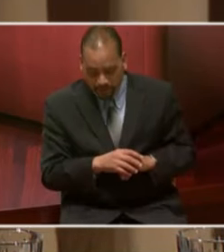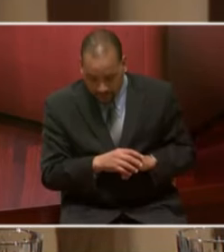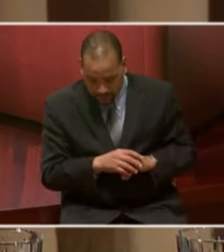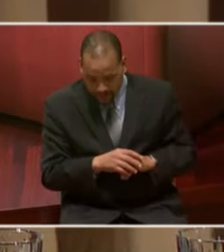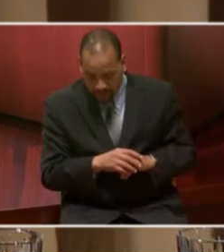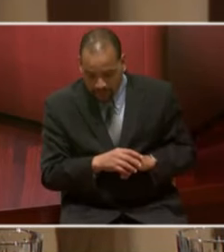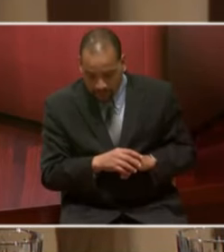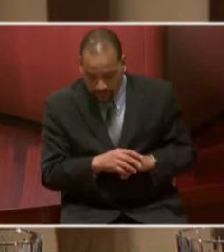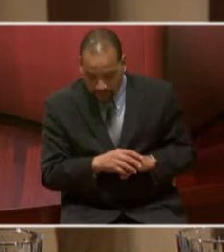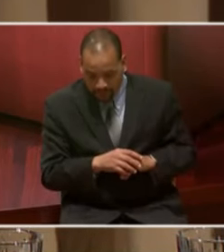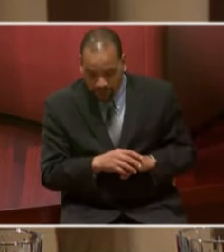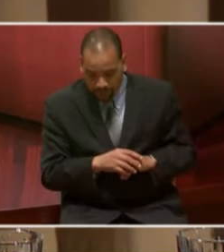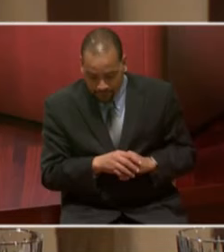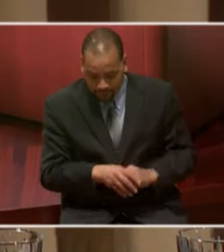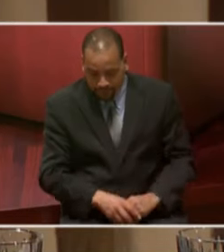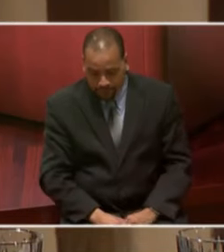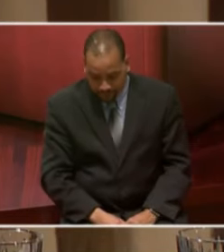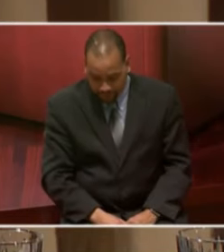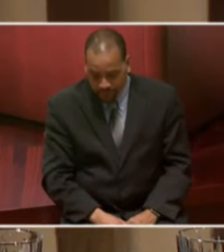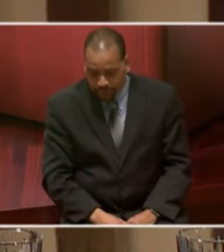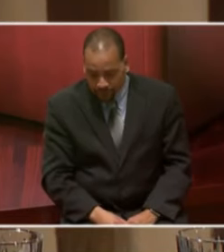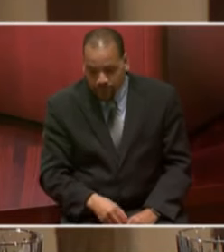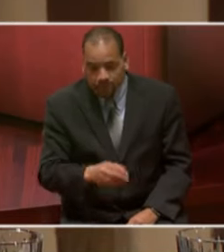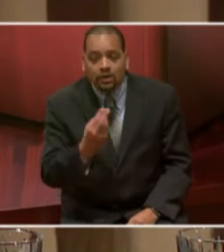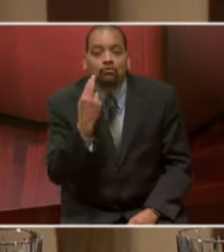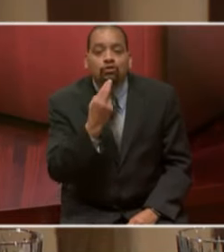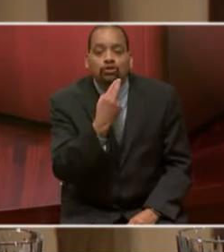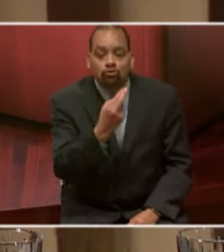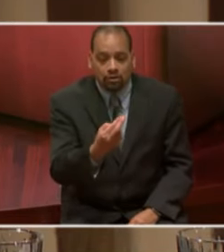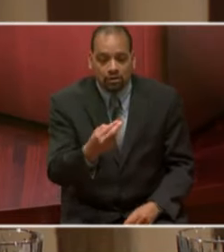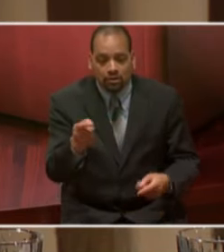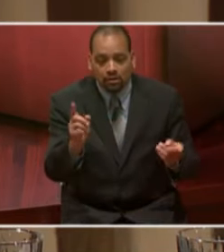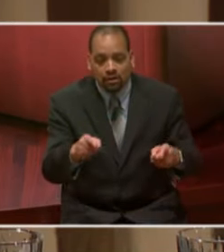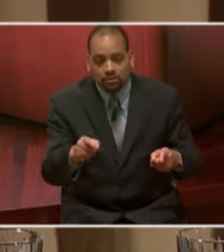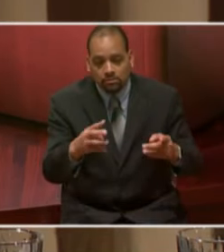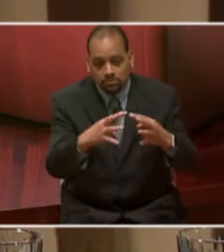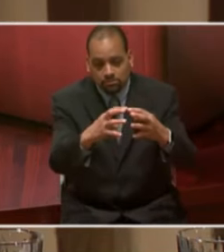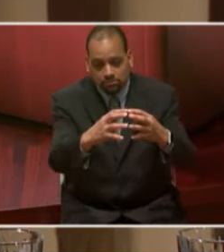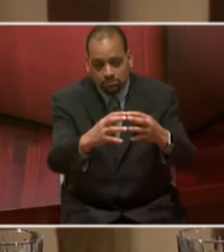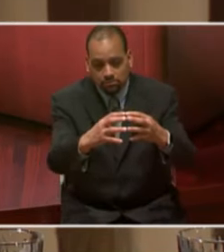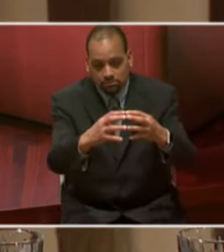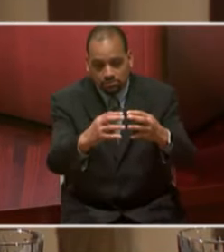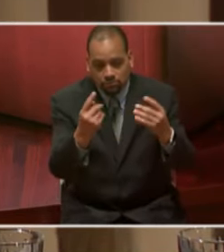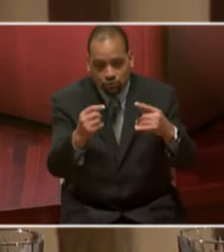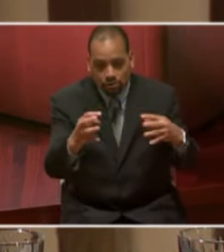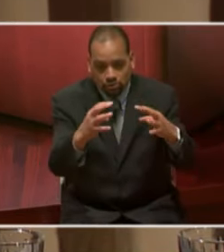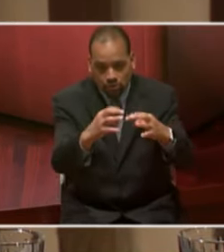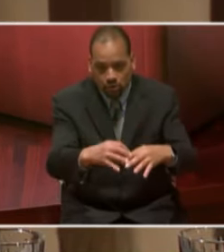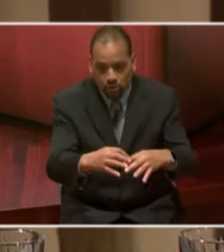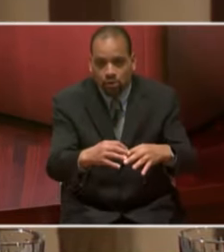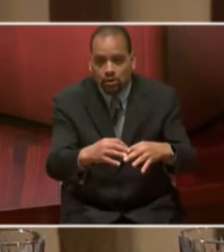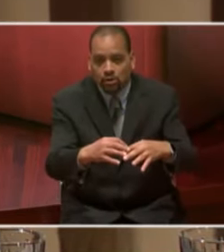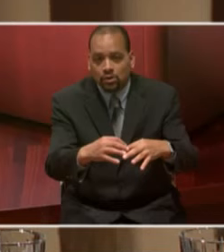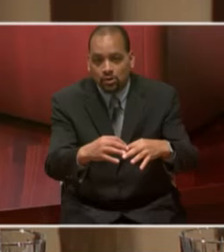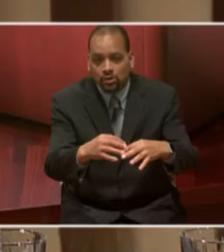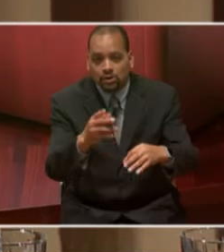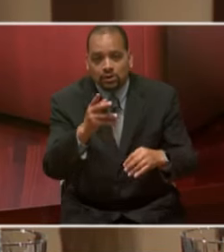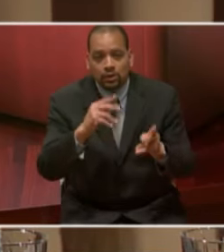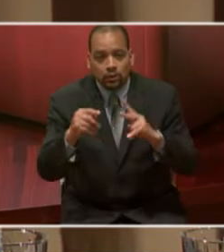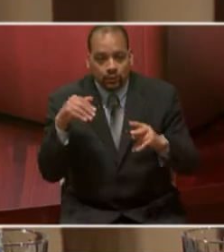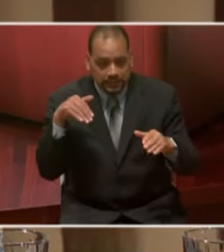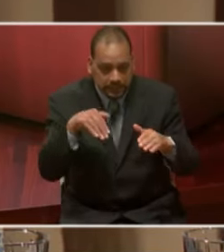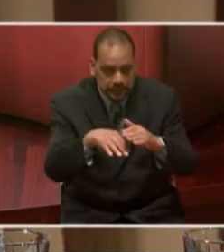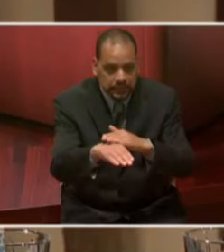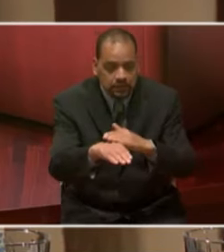a white waiting room, white waiting in Rock Hill, South Carolina. It's about 35 miles from Charlotte.